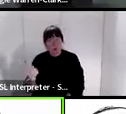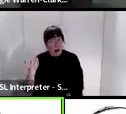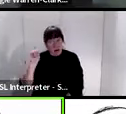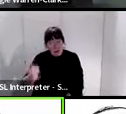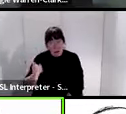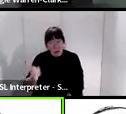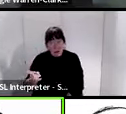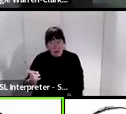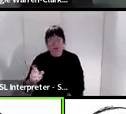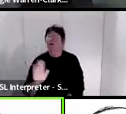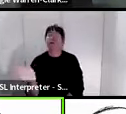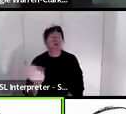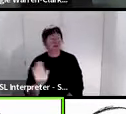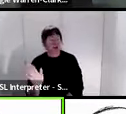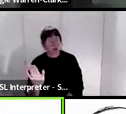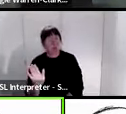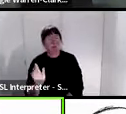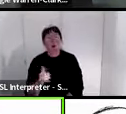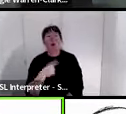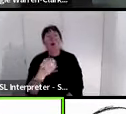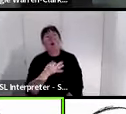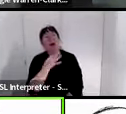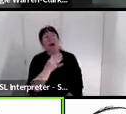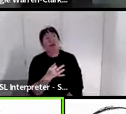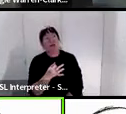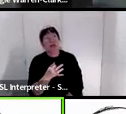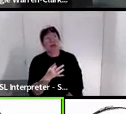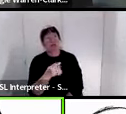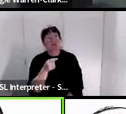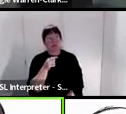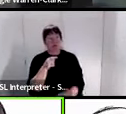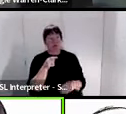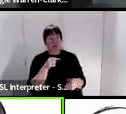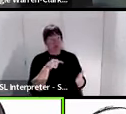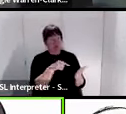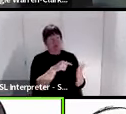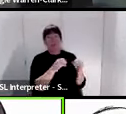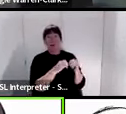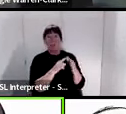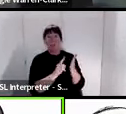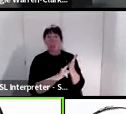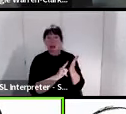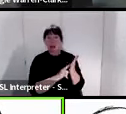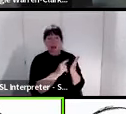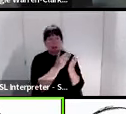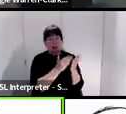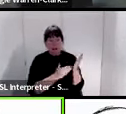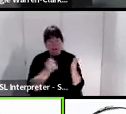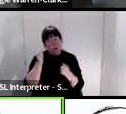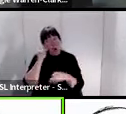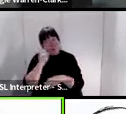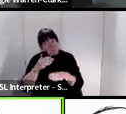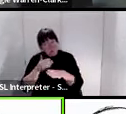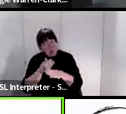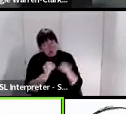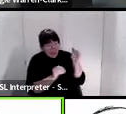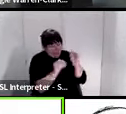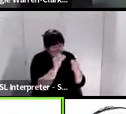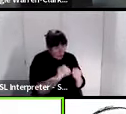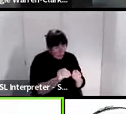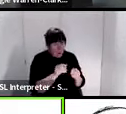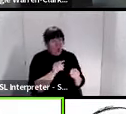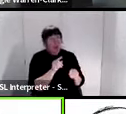out. What we're asking for is for this bill that everybody has worked hard on to be the starting